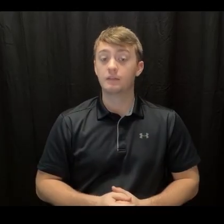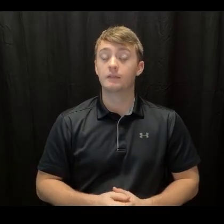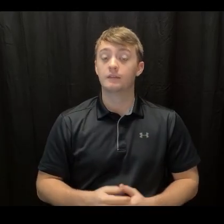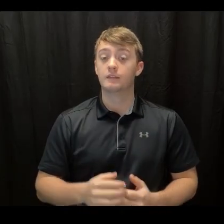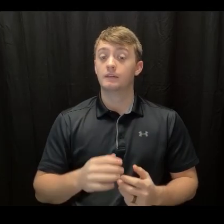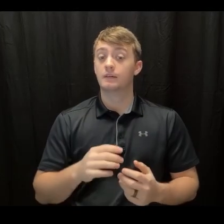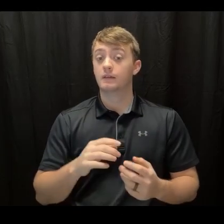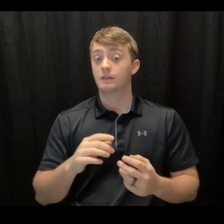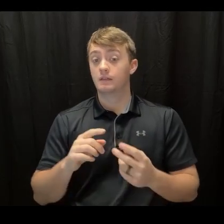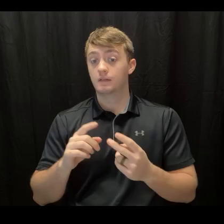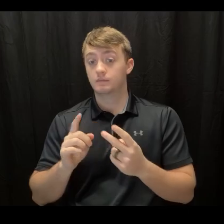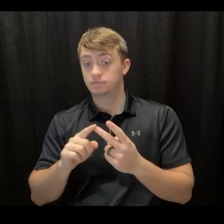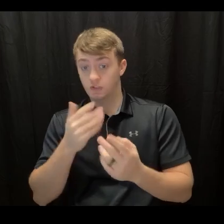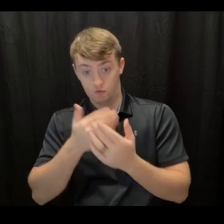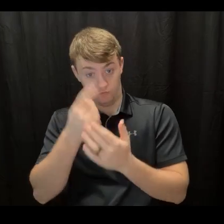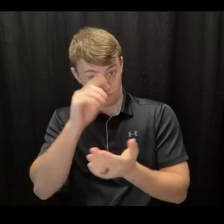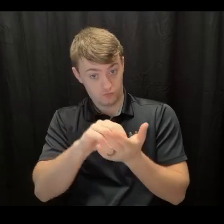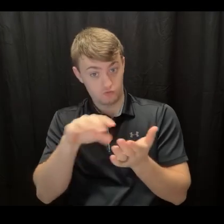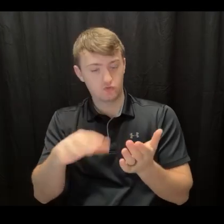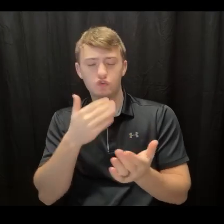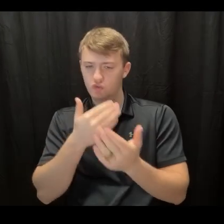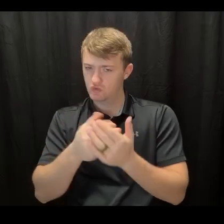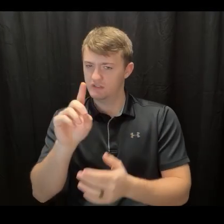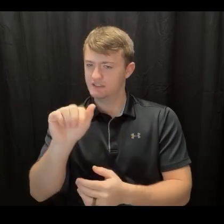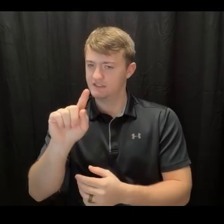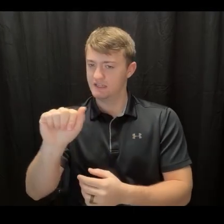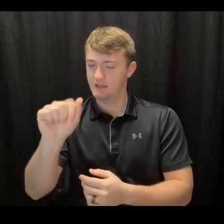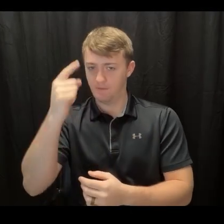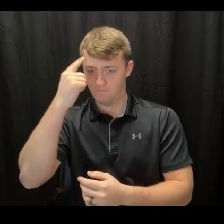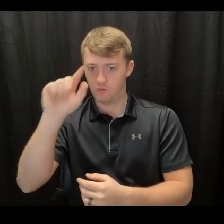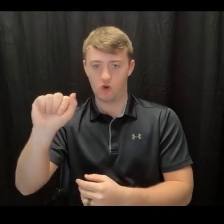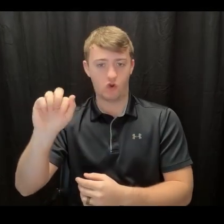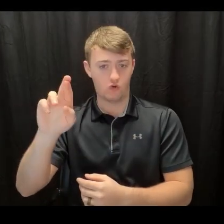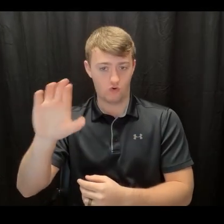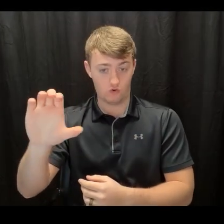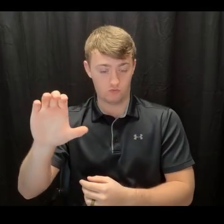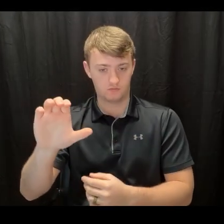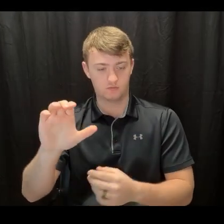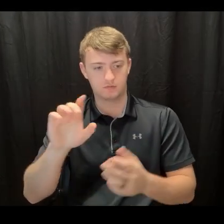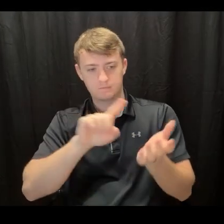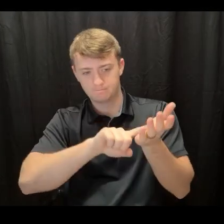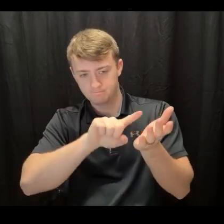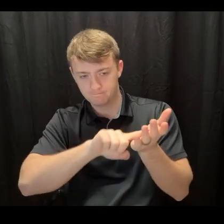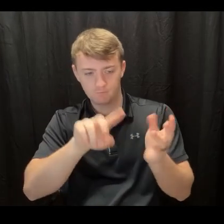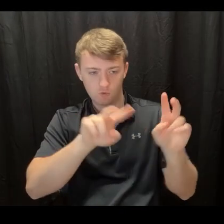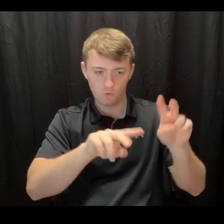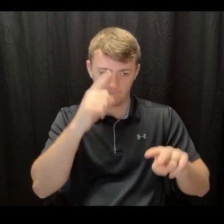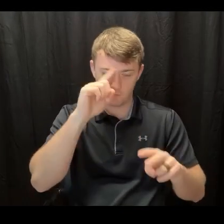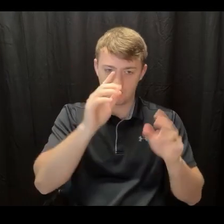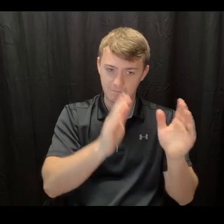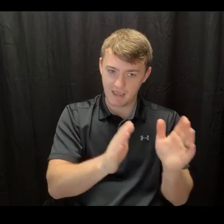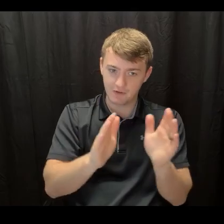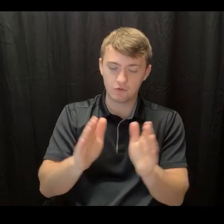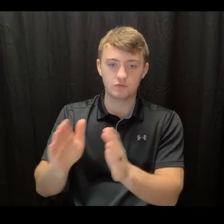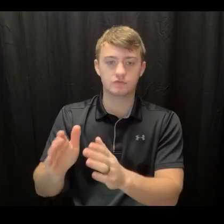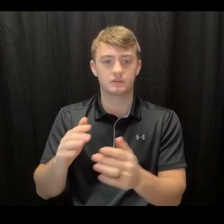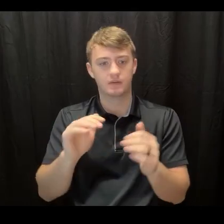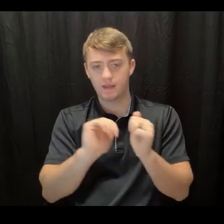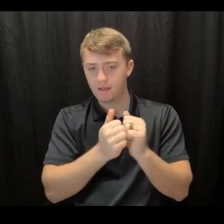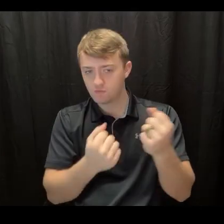It's good for the student. This is really good data for the ARC to figure out, look for patterns, look for ways